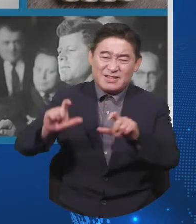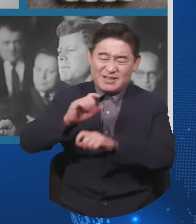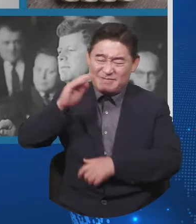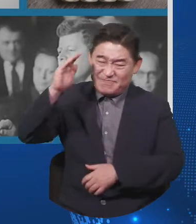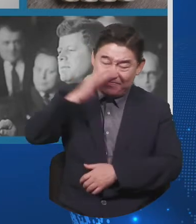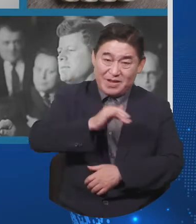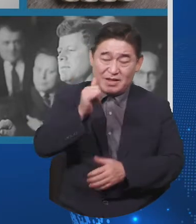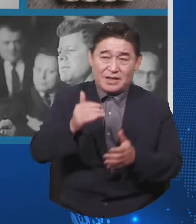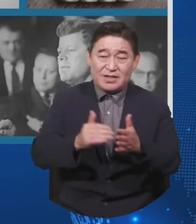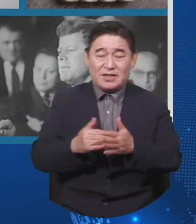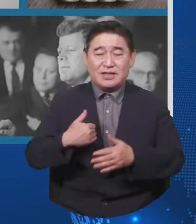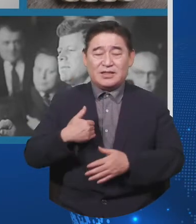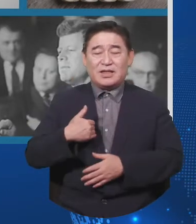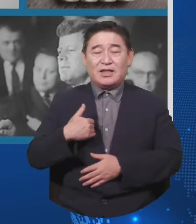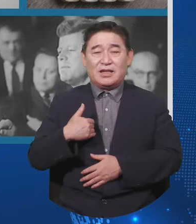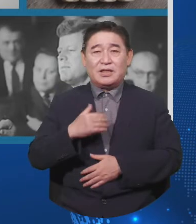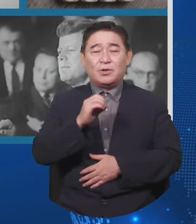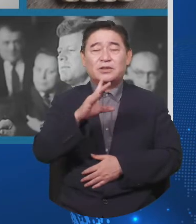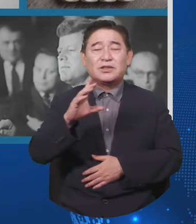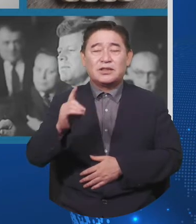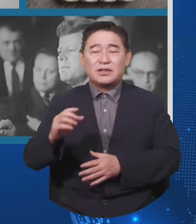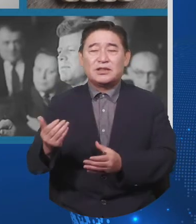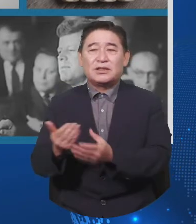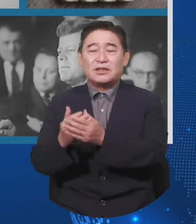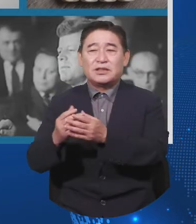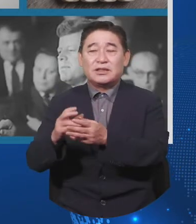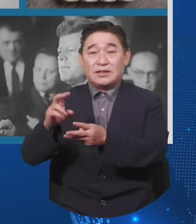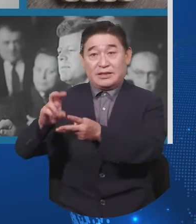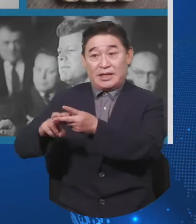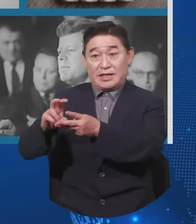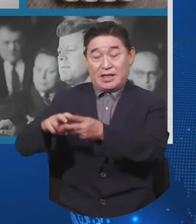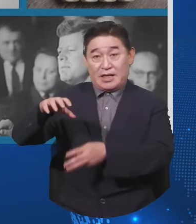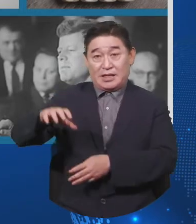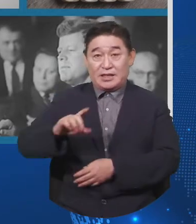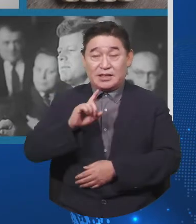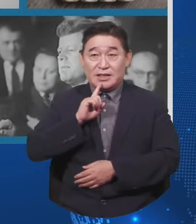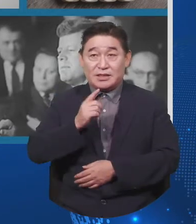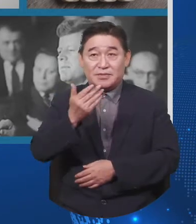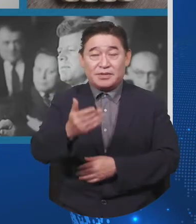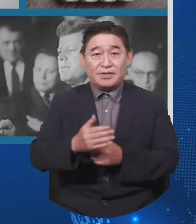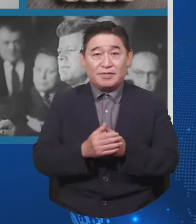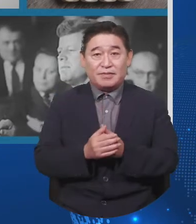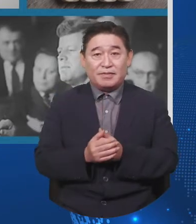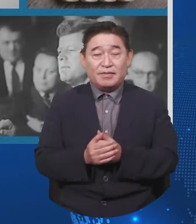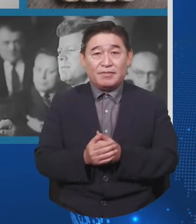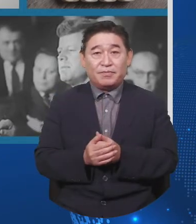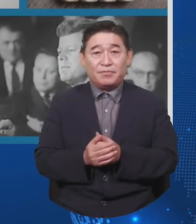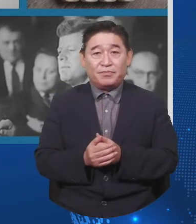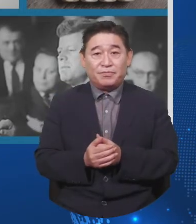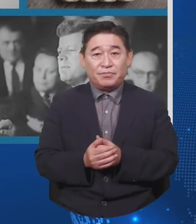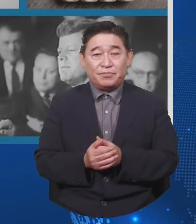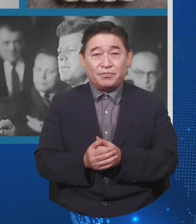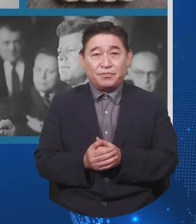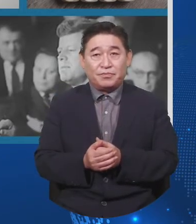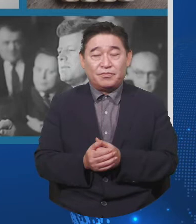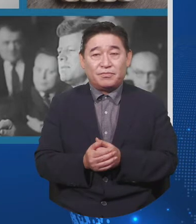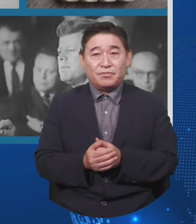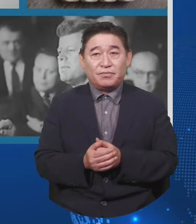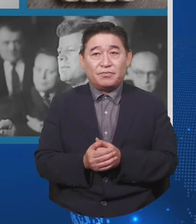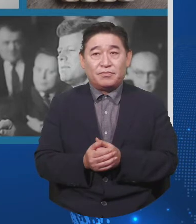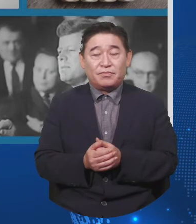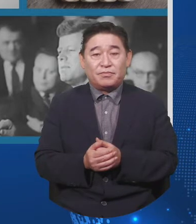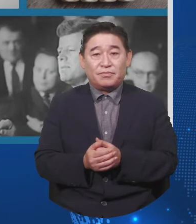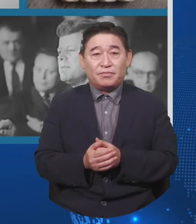Secretary General of the OECD this morning in the opening segment. The Development Center is a part of the